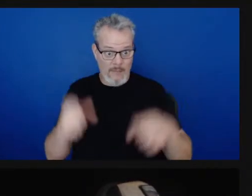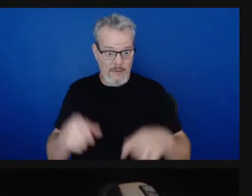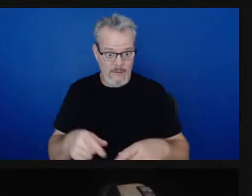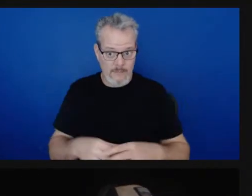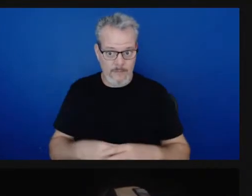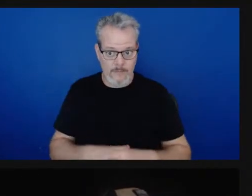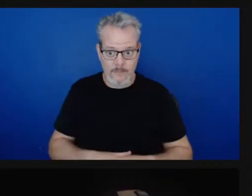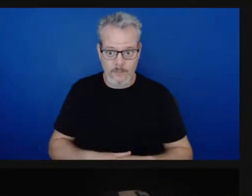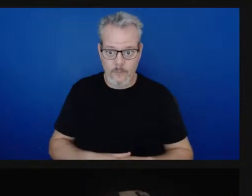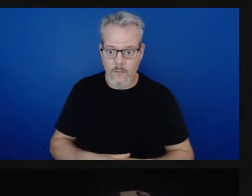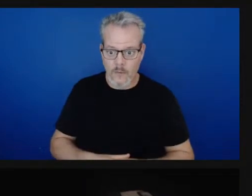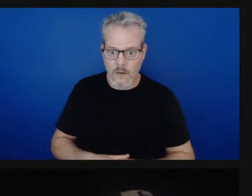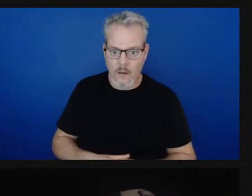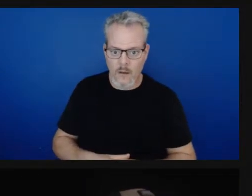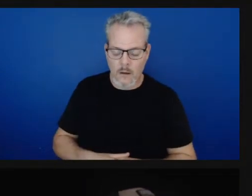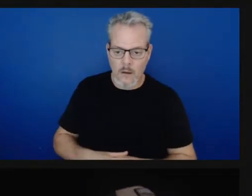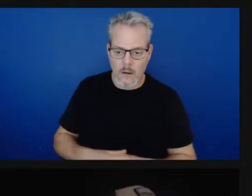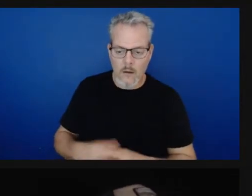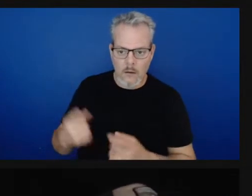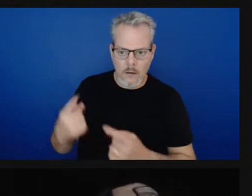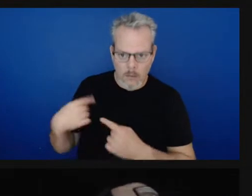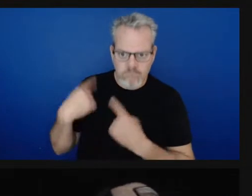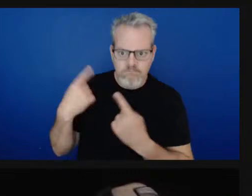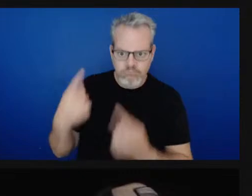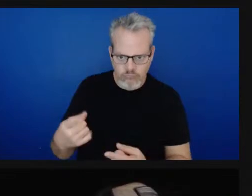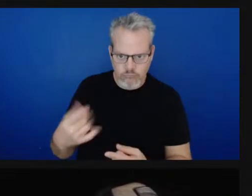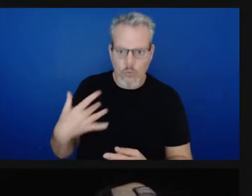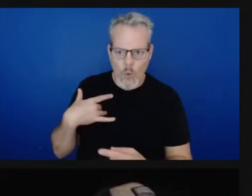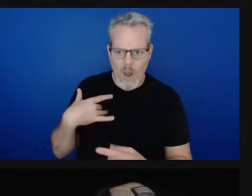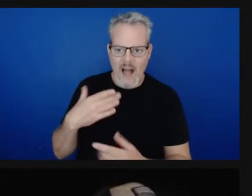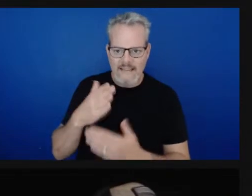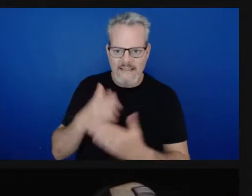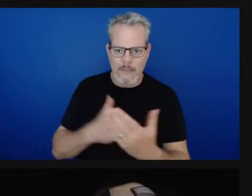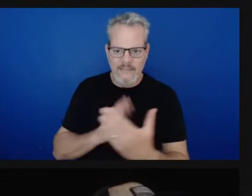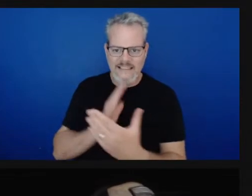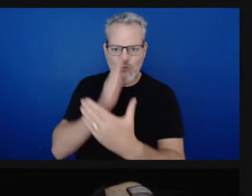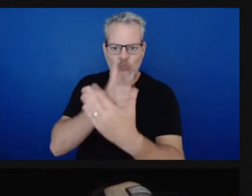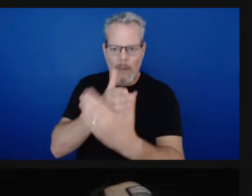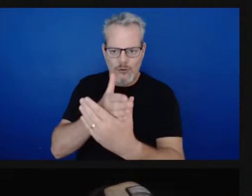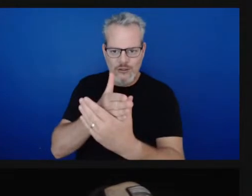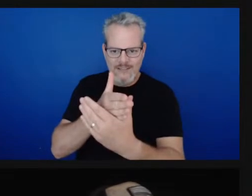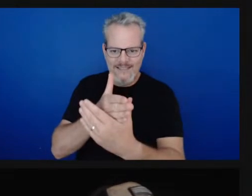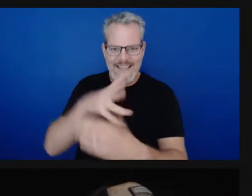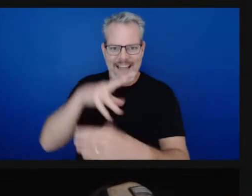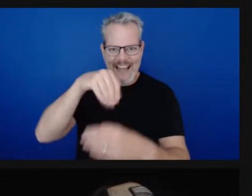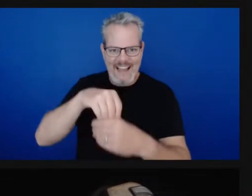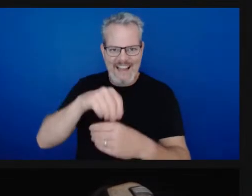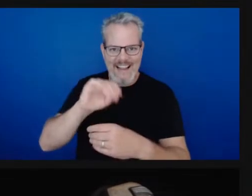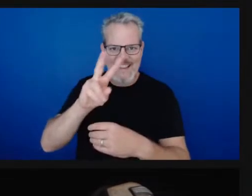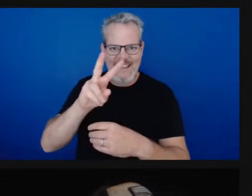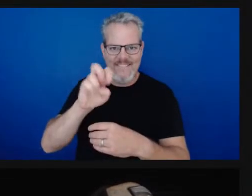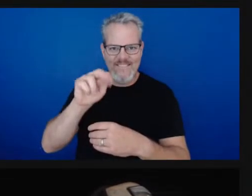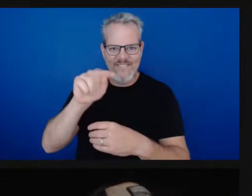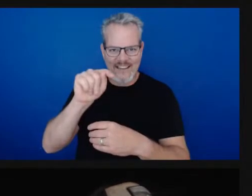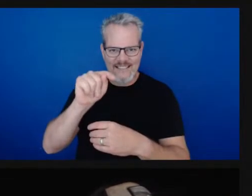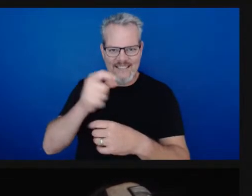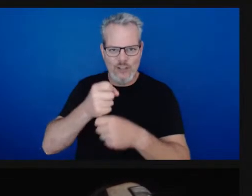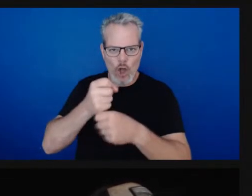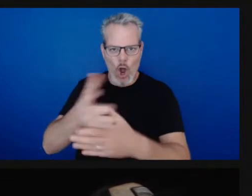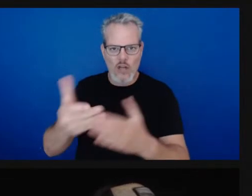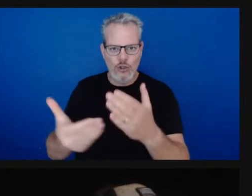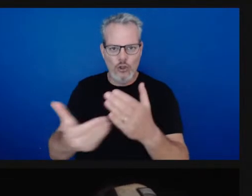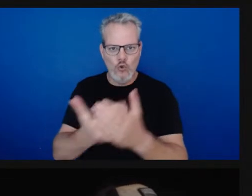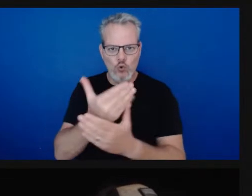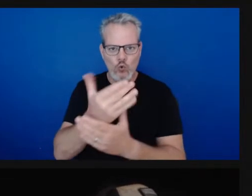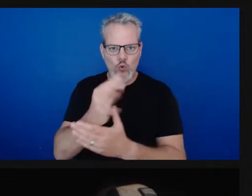erupting. There had been a disruption at the vent that caused a new fissure on its north side that made a new flow called